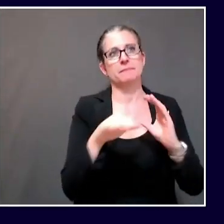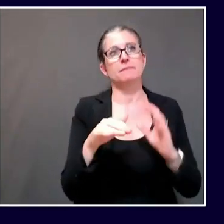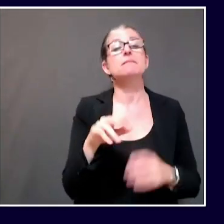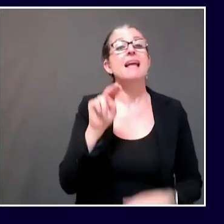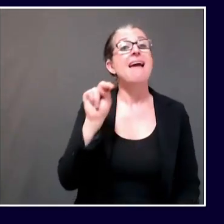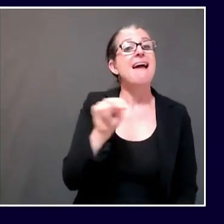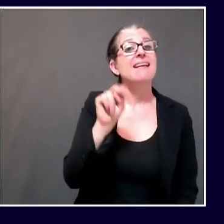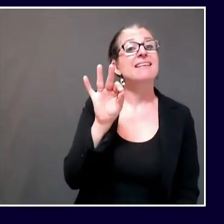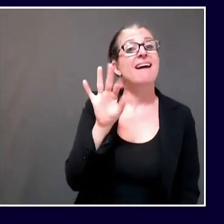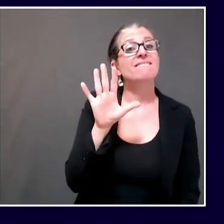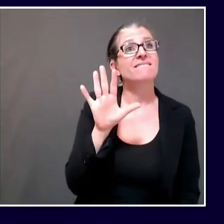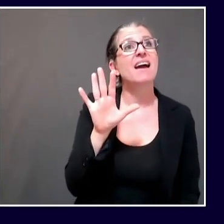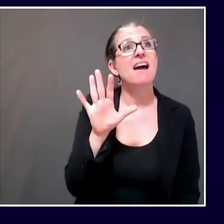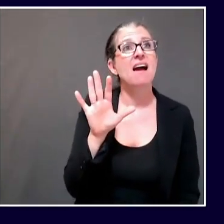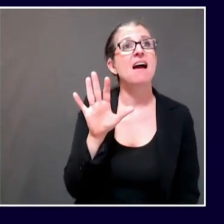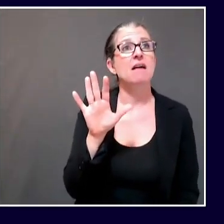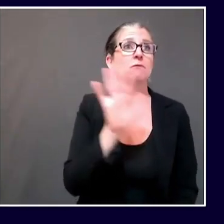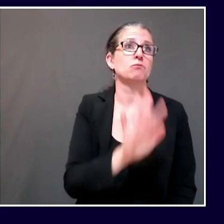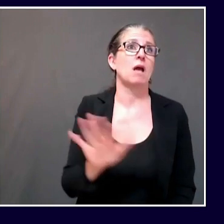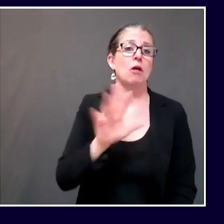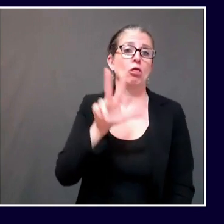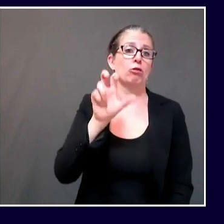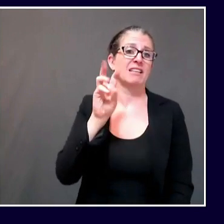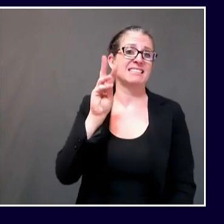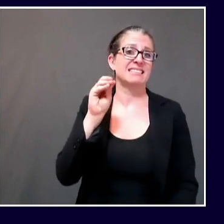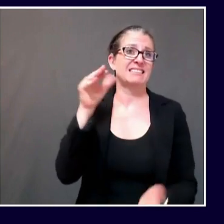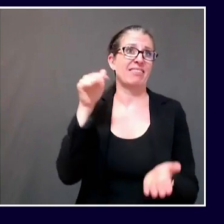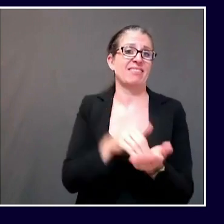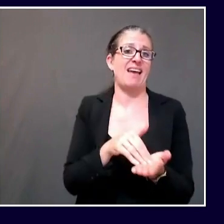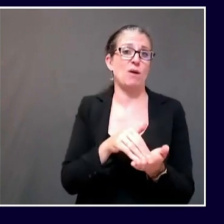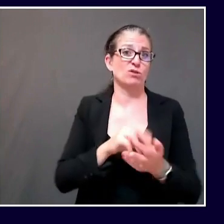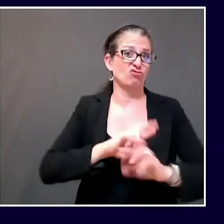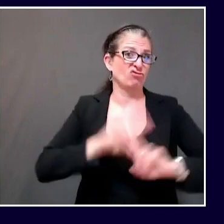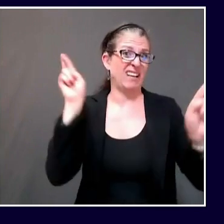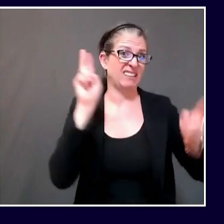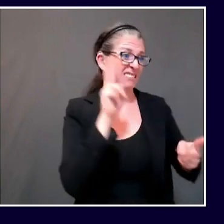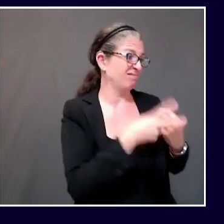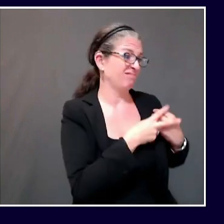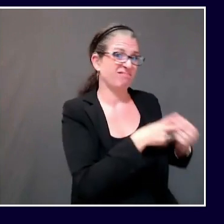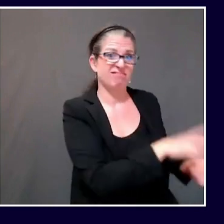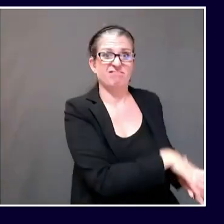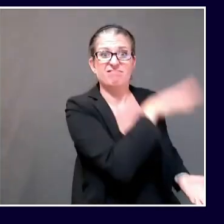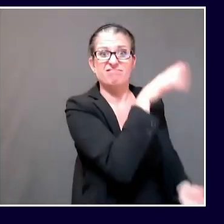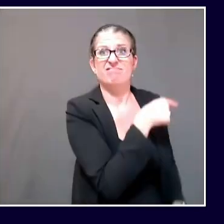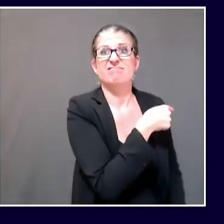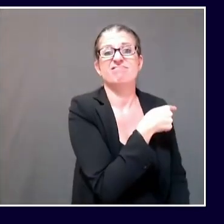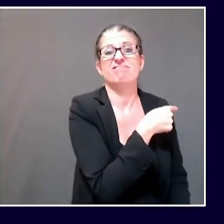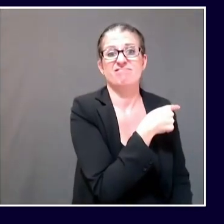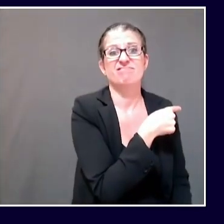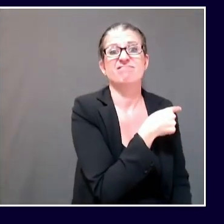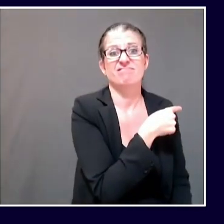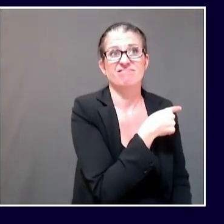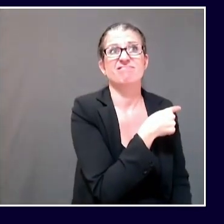got roughly 360,000 on inventory. We've got about